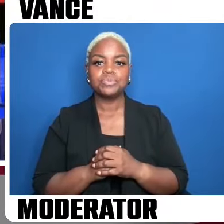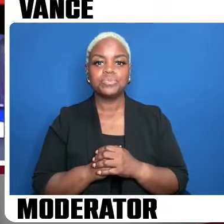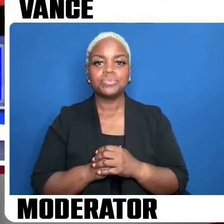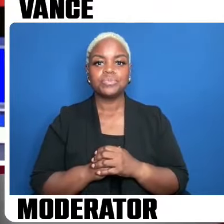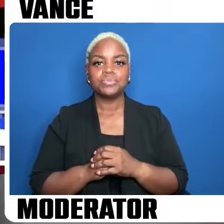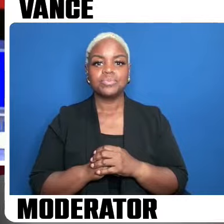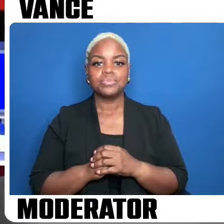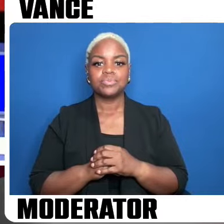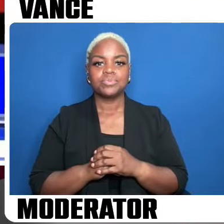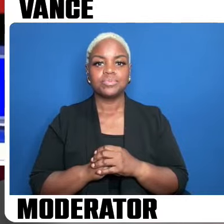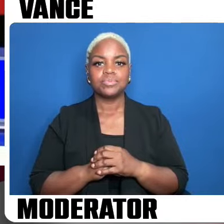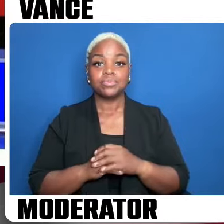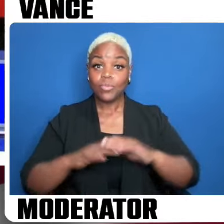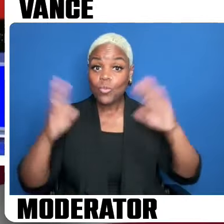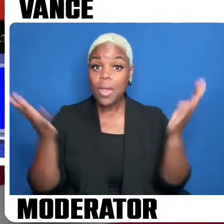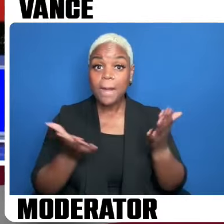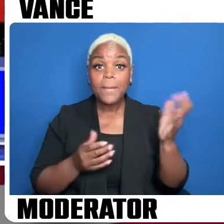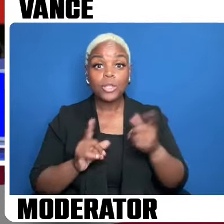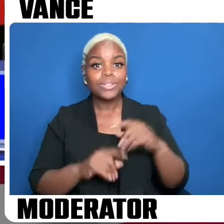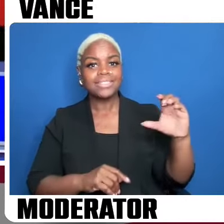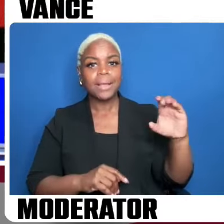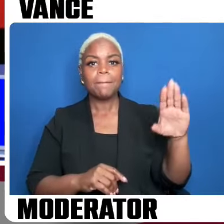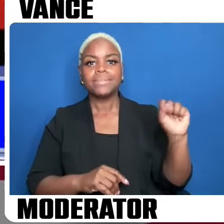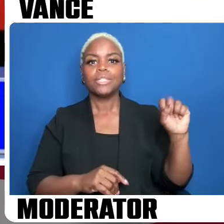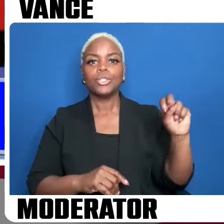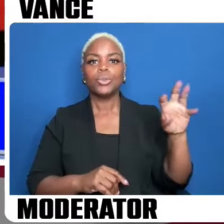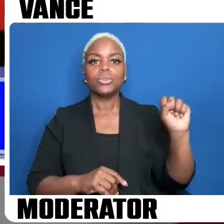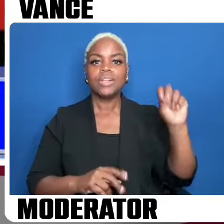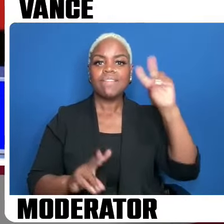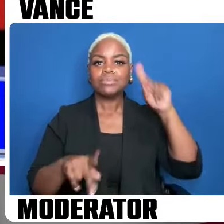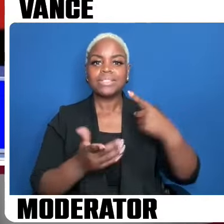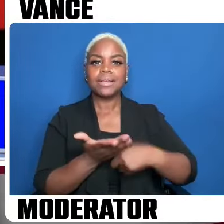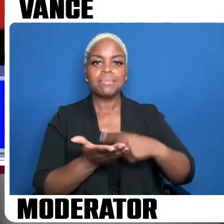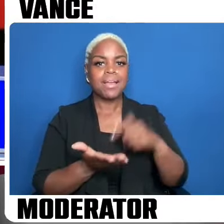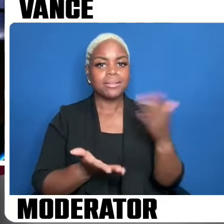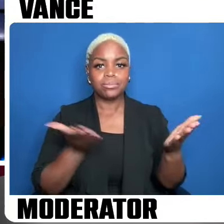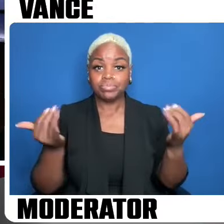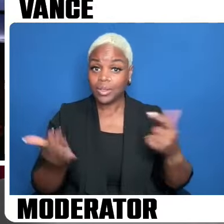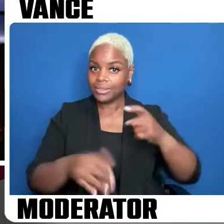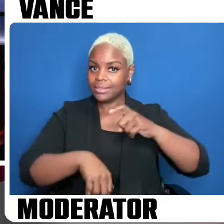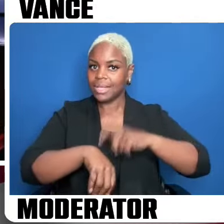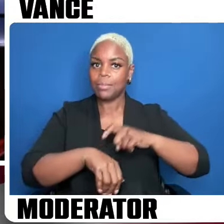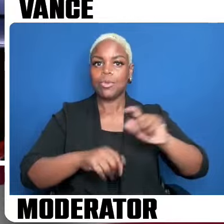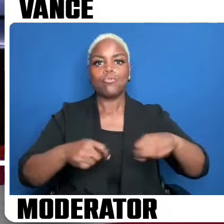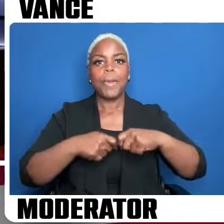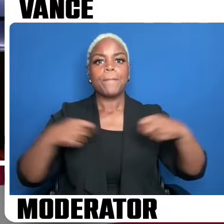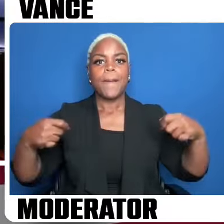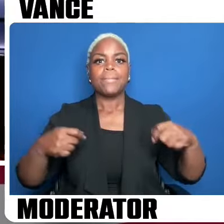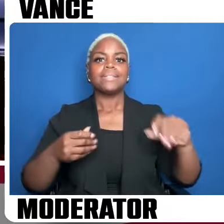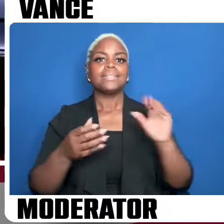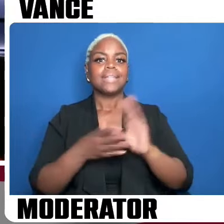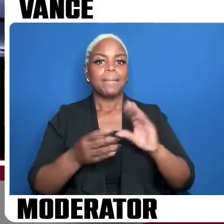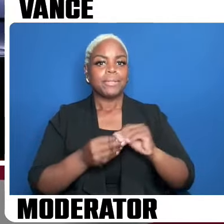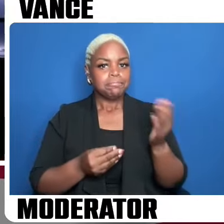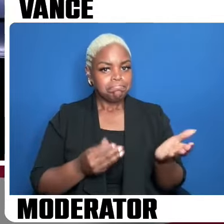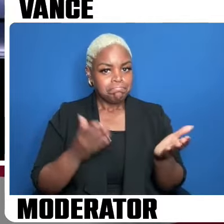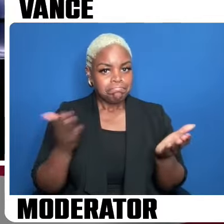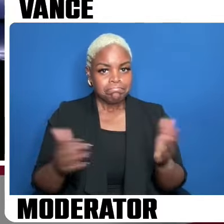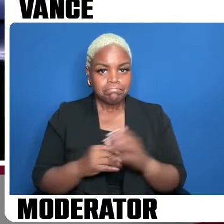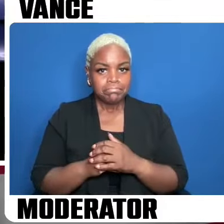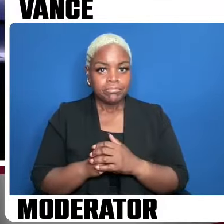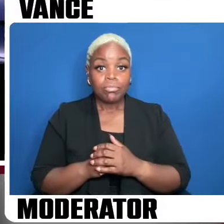back to the CBS News vice presidential debate. It is now time for the closing statement. Senator Vance won the virtual coin toss and elected to